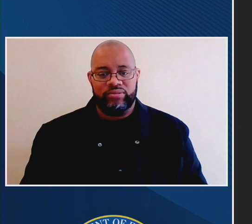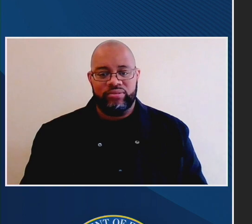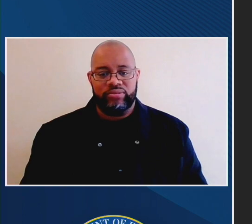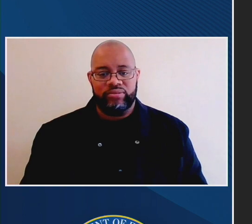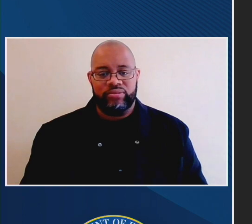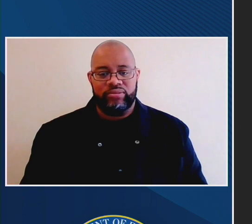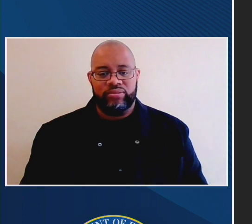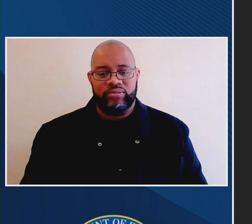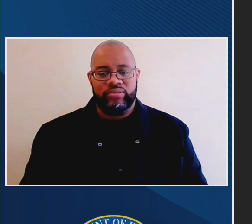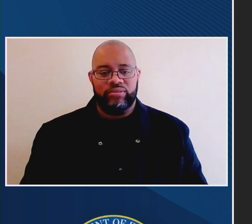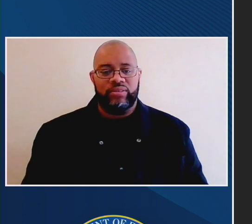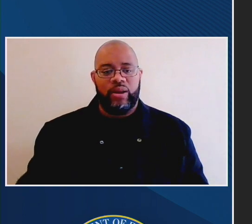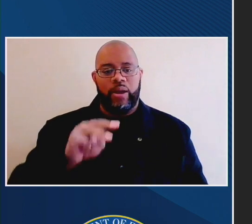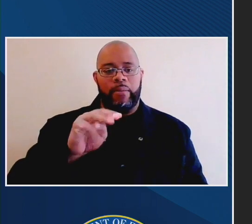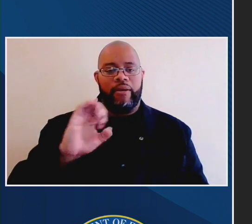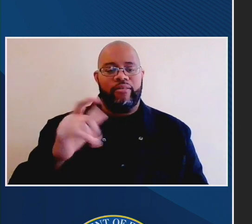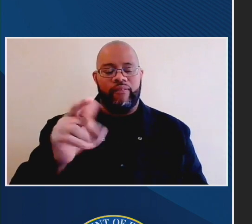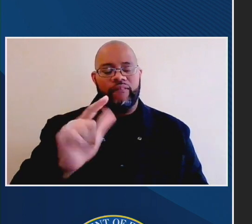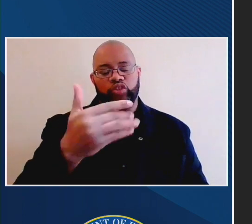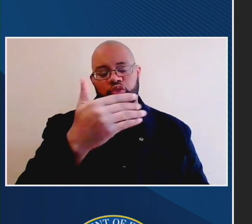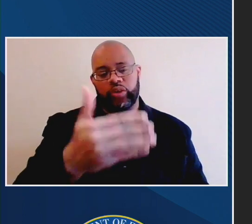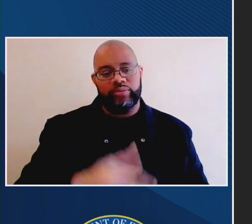Oh, you're on mute.